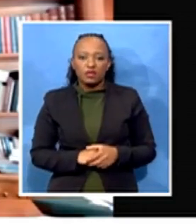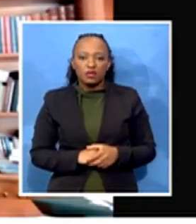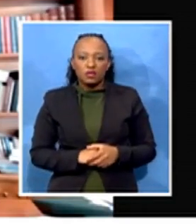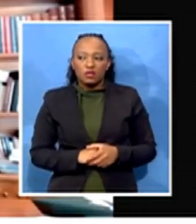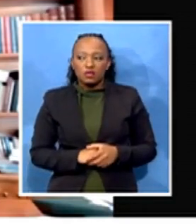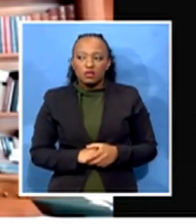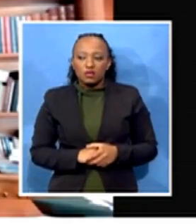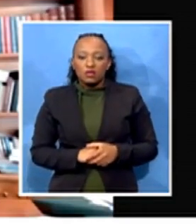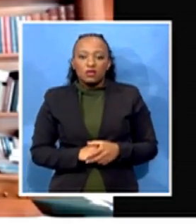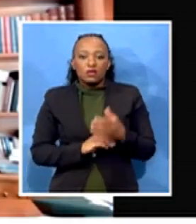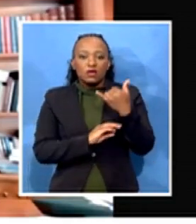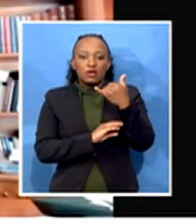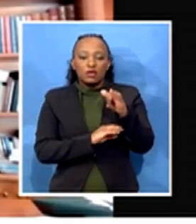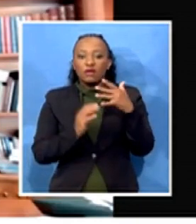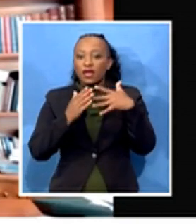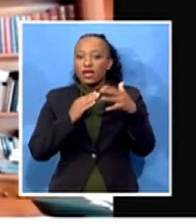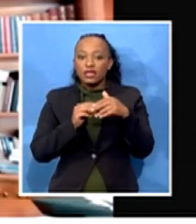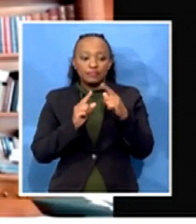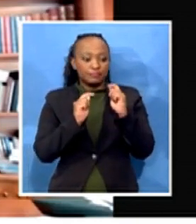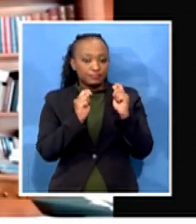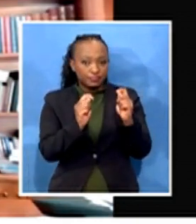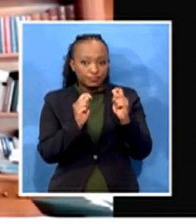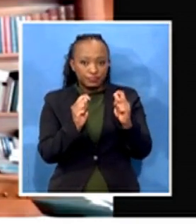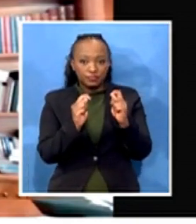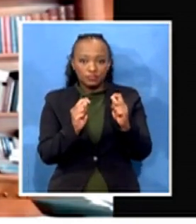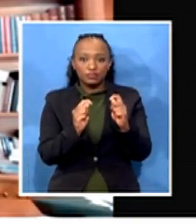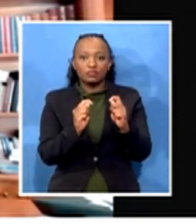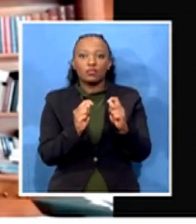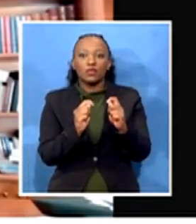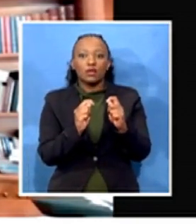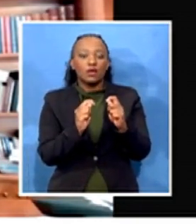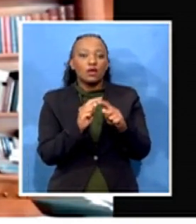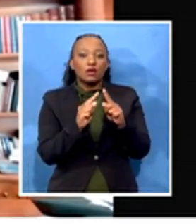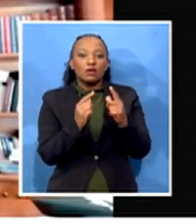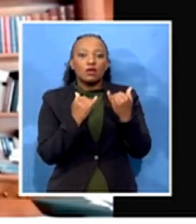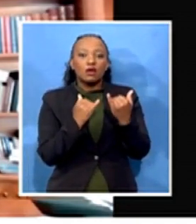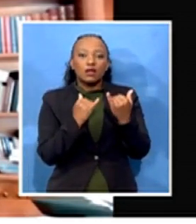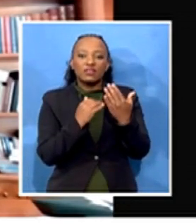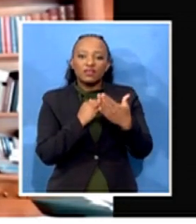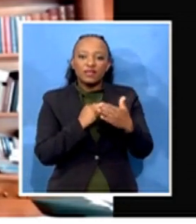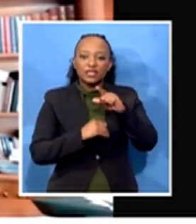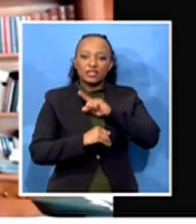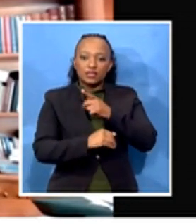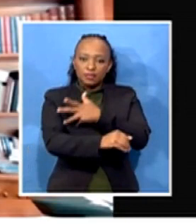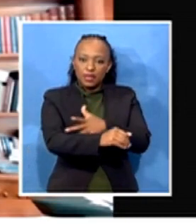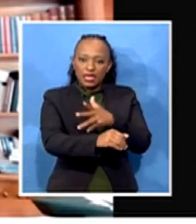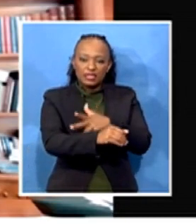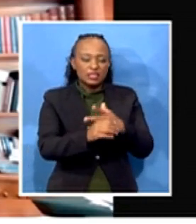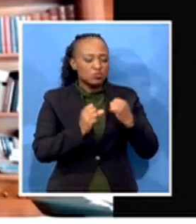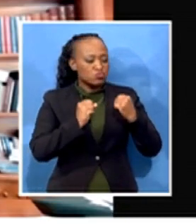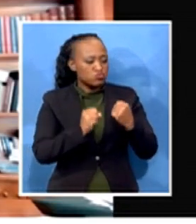that is not only the lifeblood, but is the sinews and the muscles of our economy,